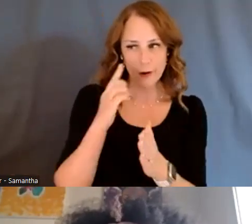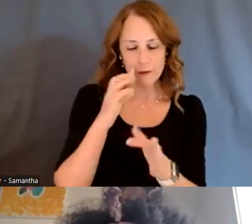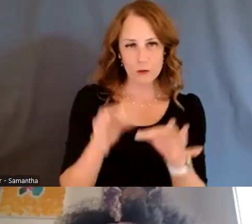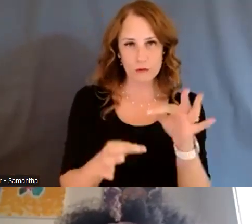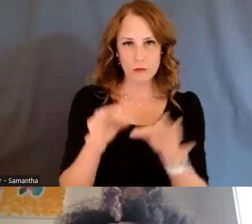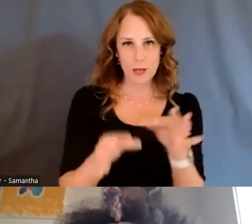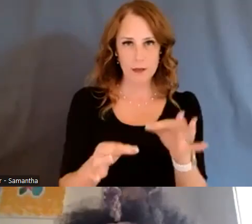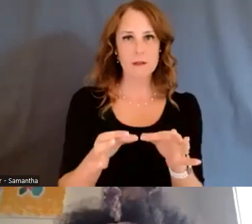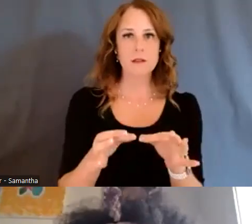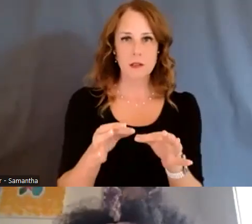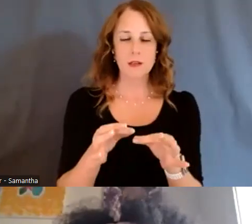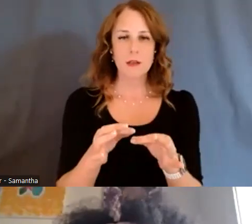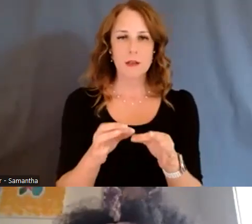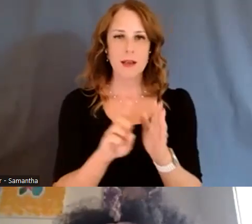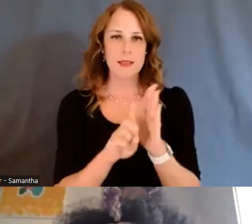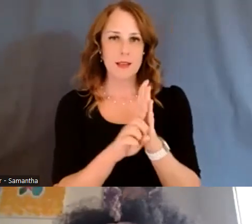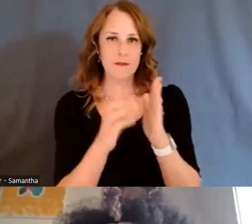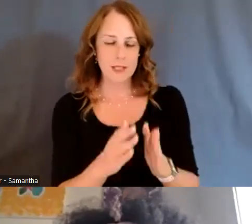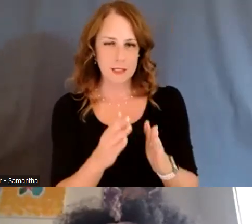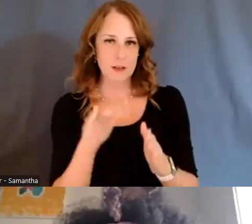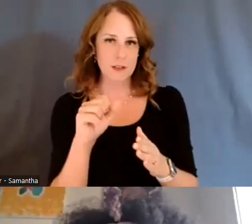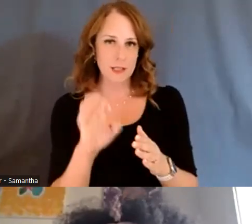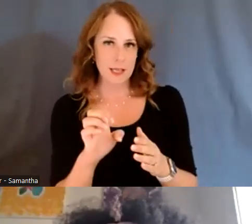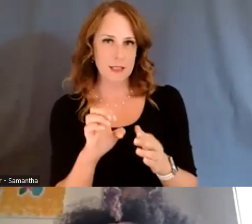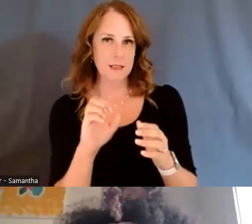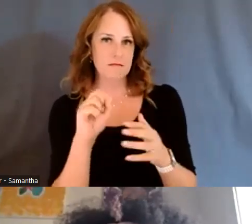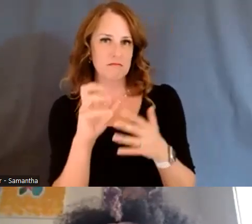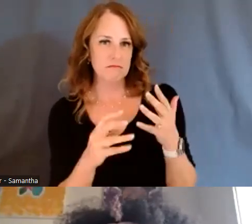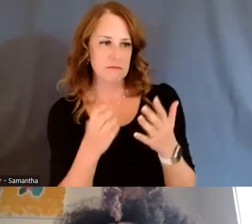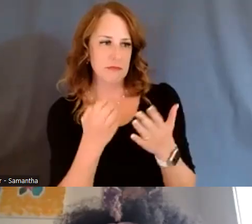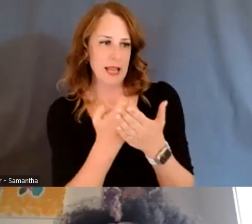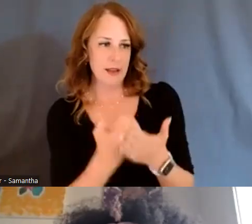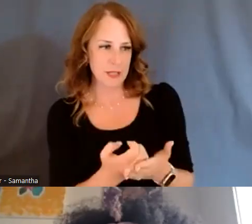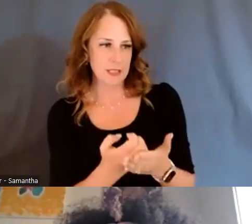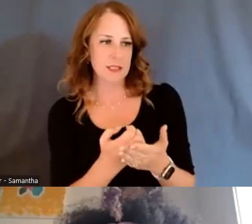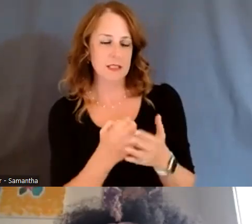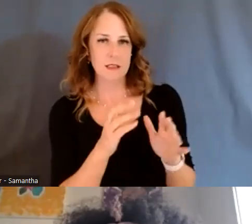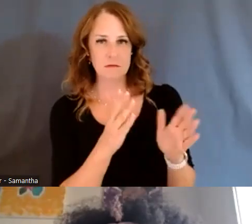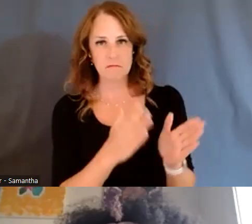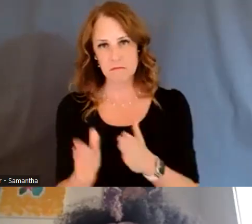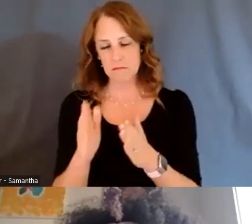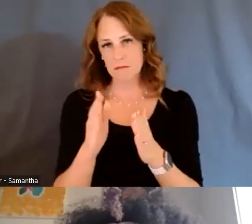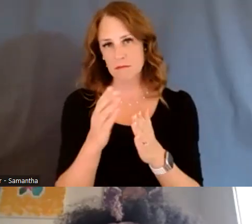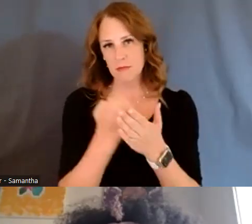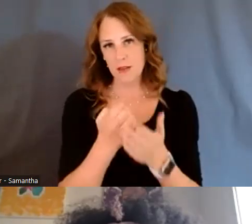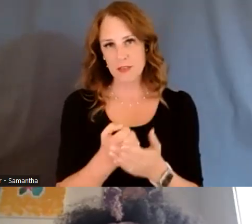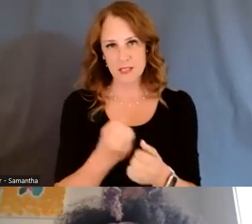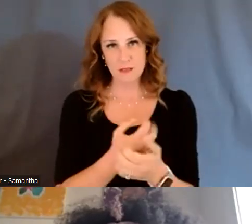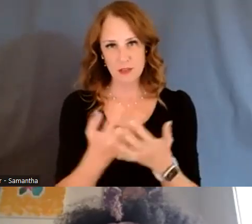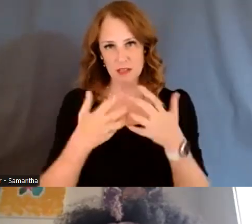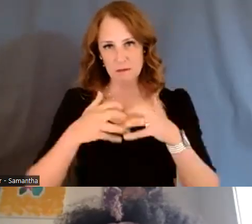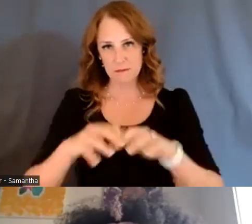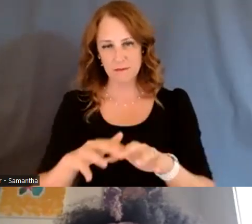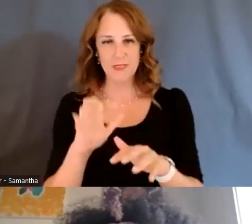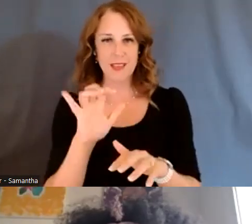the investigators in the case. And we go over the evidence with them and put the trial together and all the evidence. So that's sort of